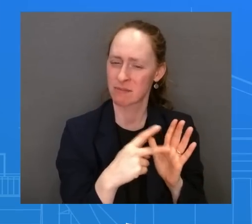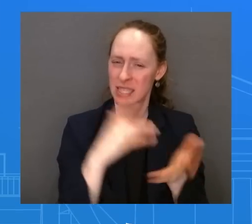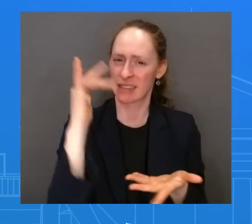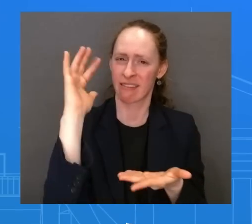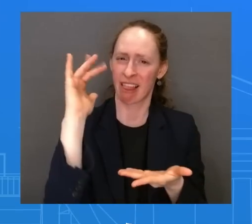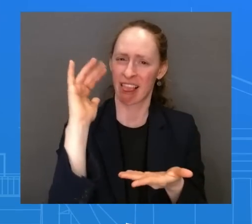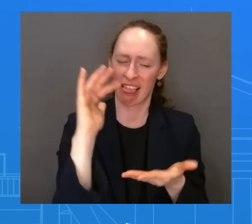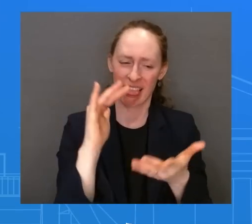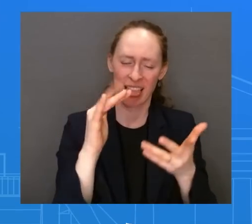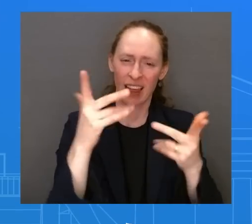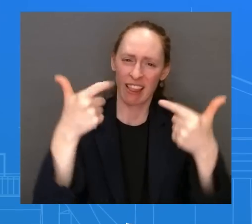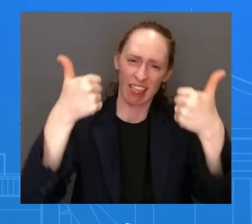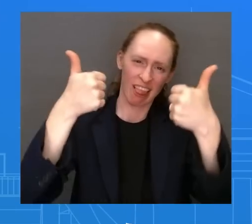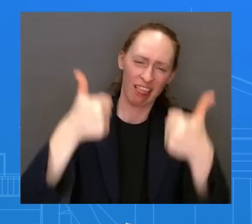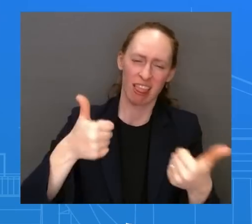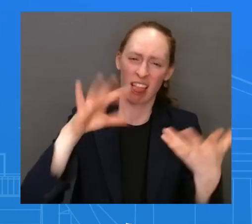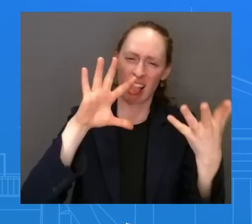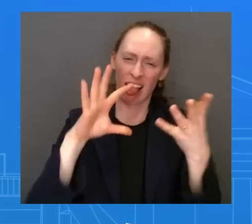um